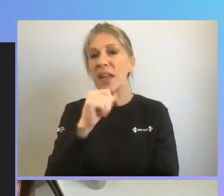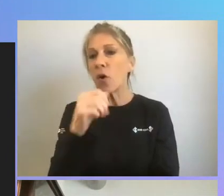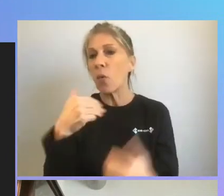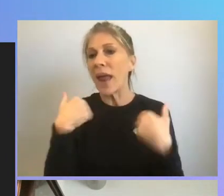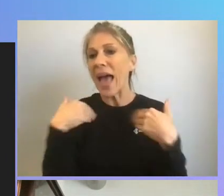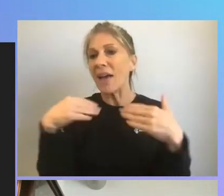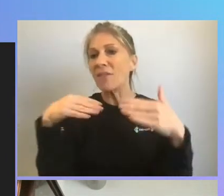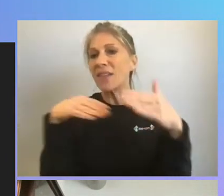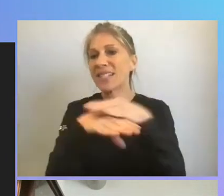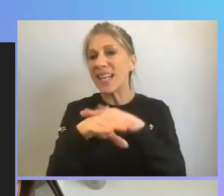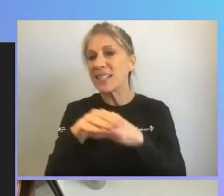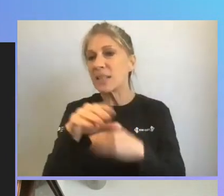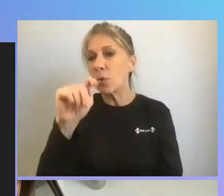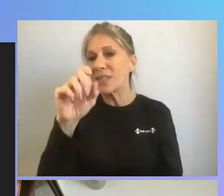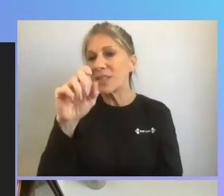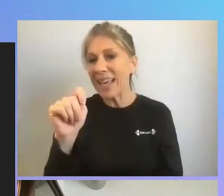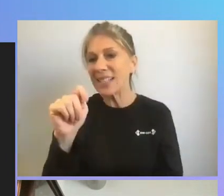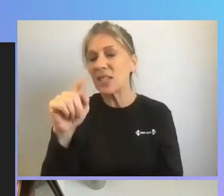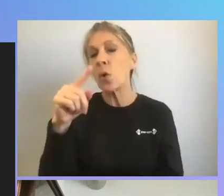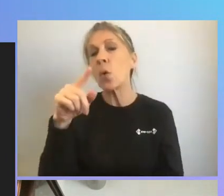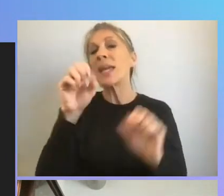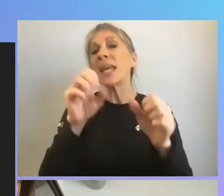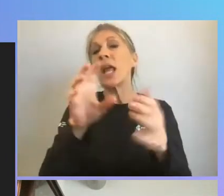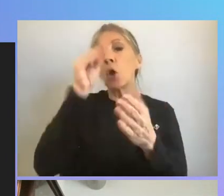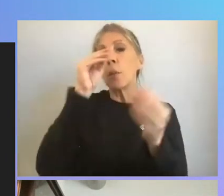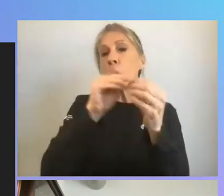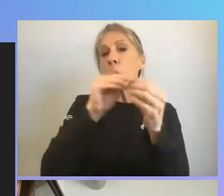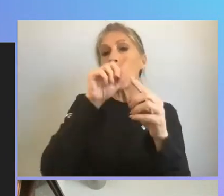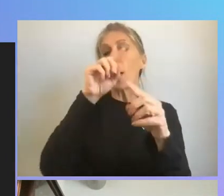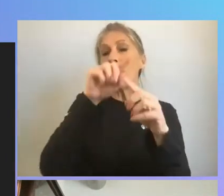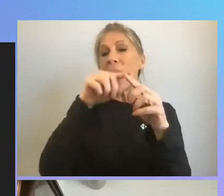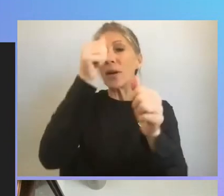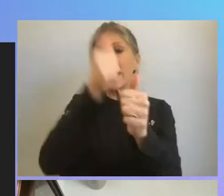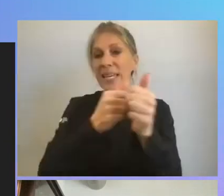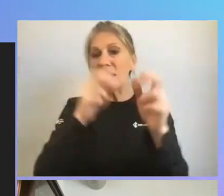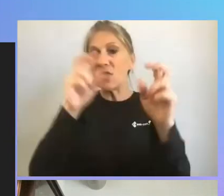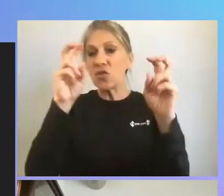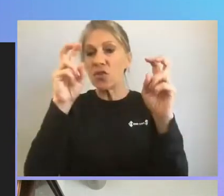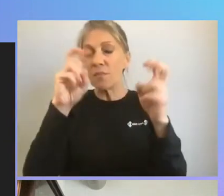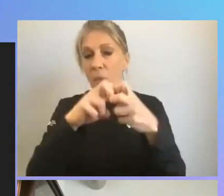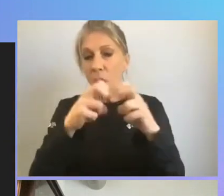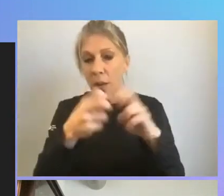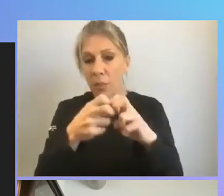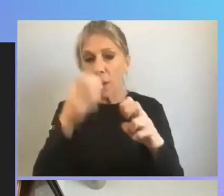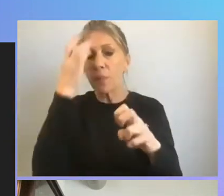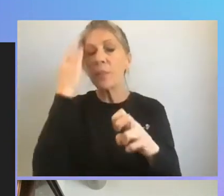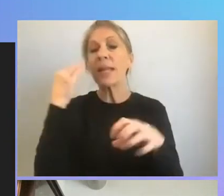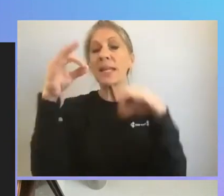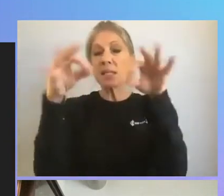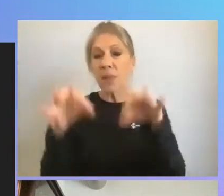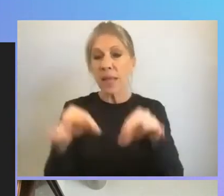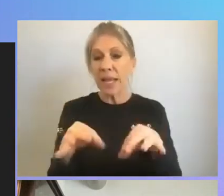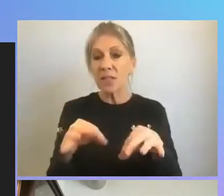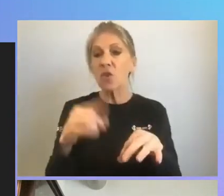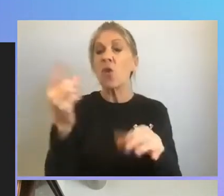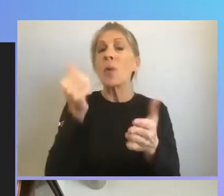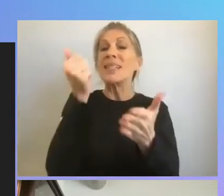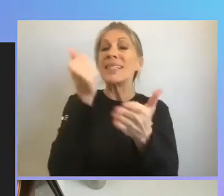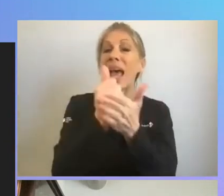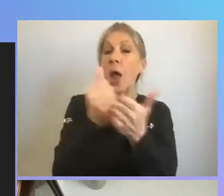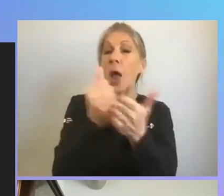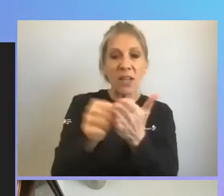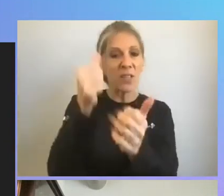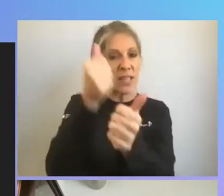accessible text. We can learn more about each issue. Below that, we have a nice description of what the issue is. Of course, there's always help pages for you every step of the